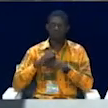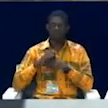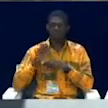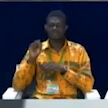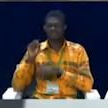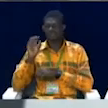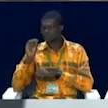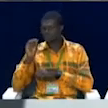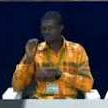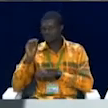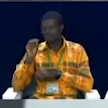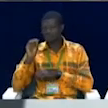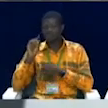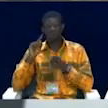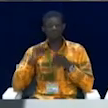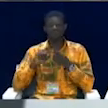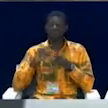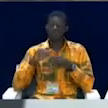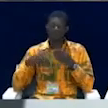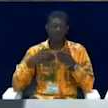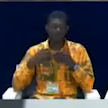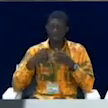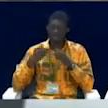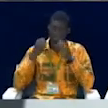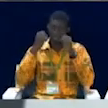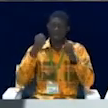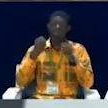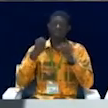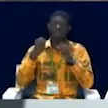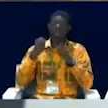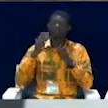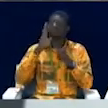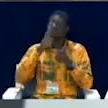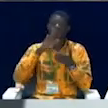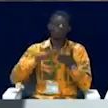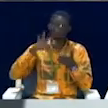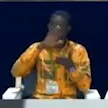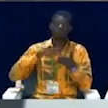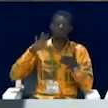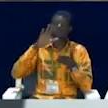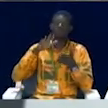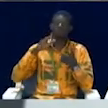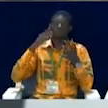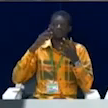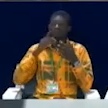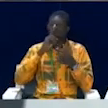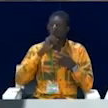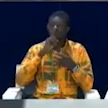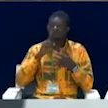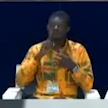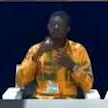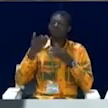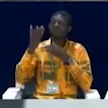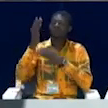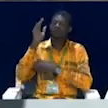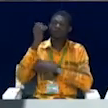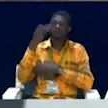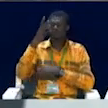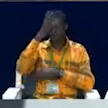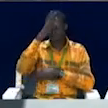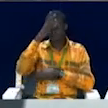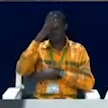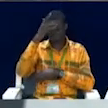So to God Almighty be the glory, true, the God of